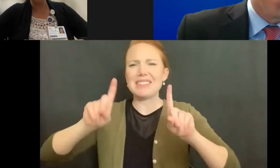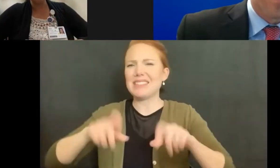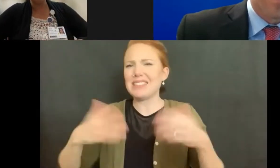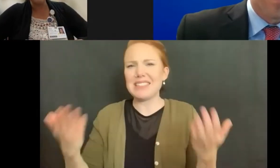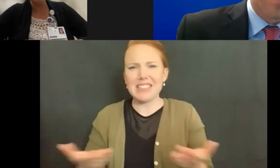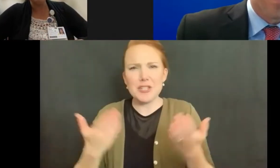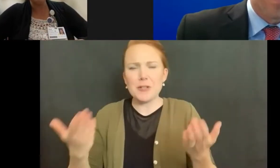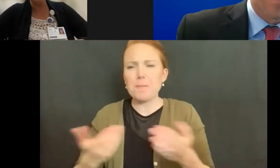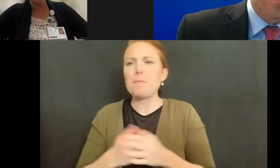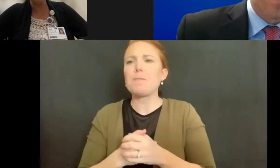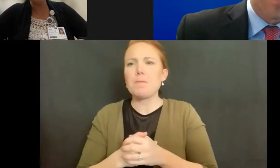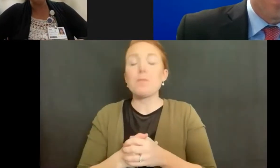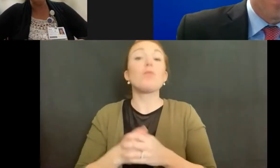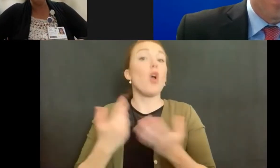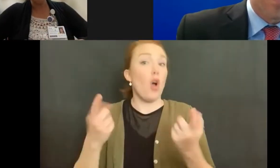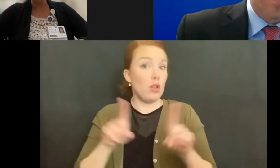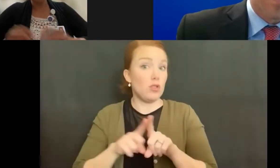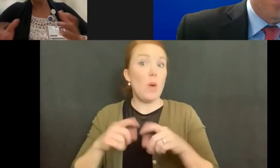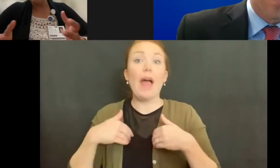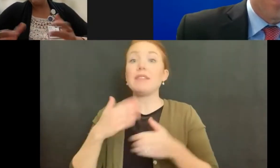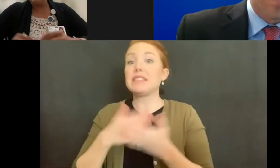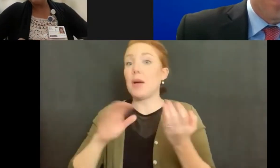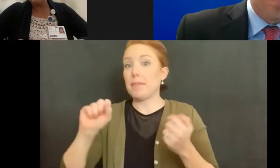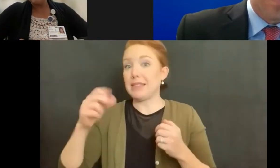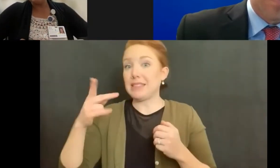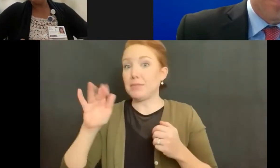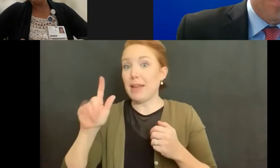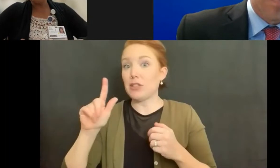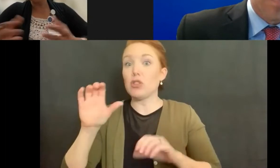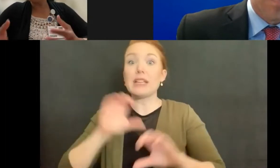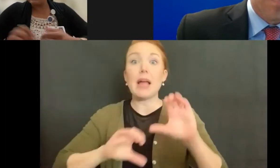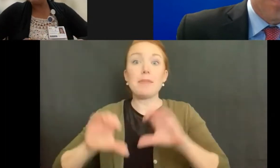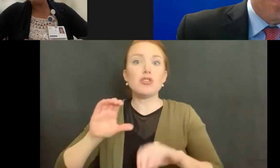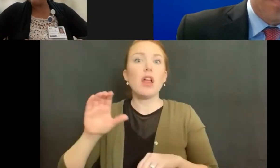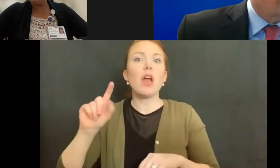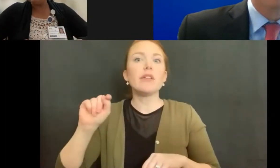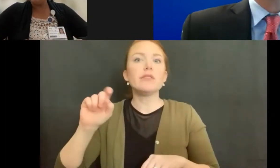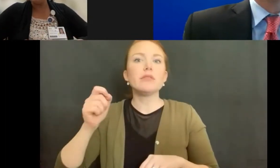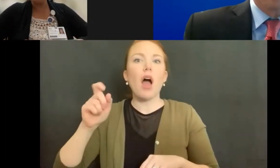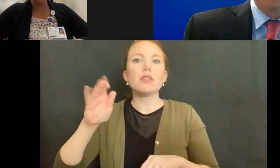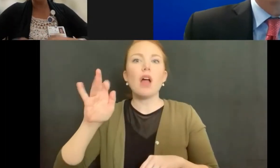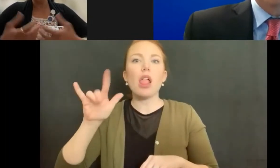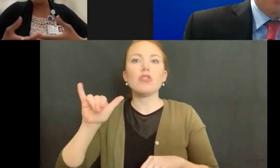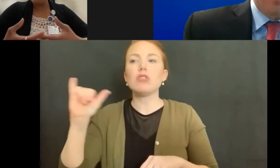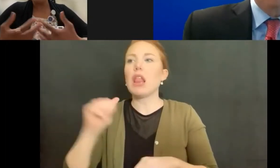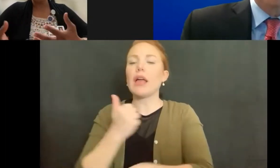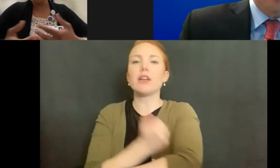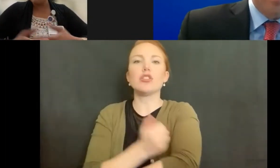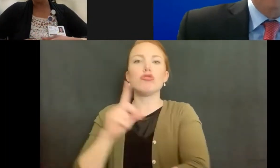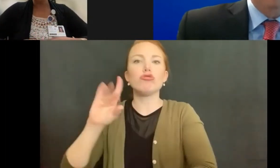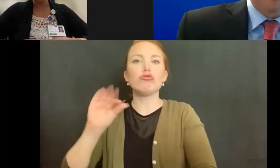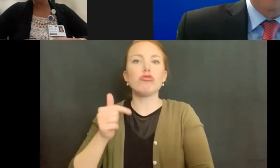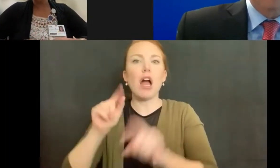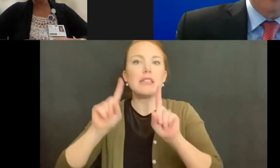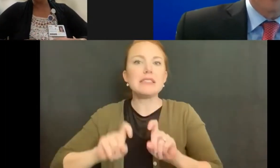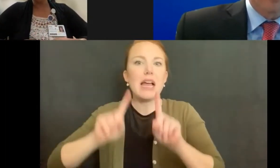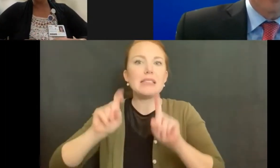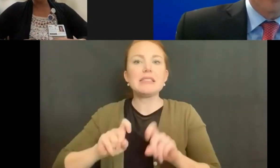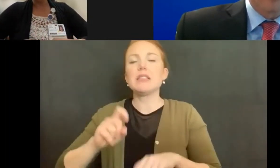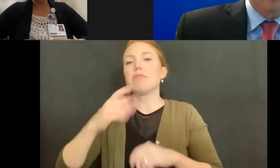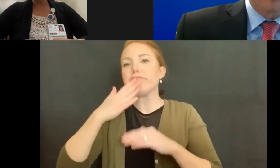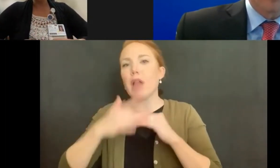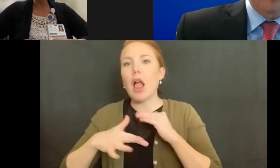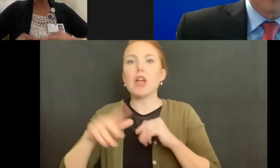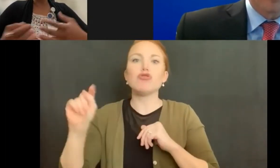some of the special chemistry, which is toxicology, like drug testing in a urine and a blood.